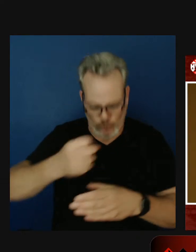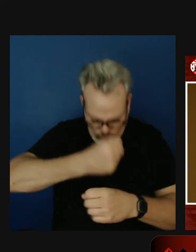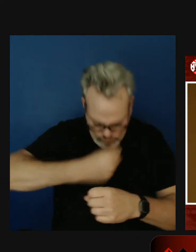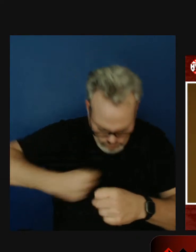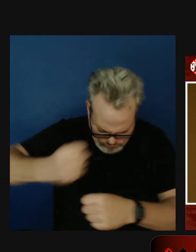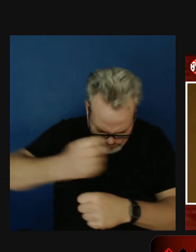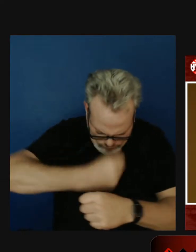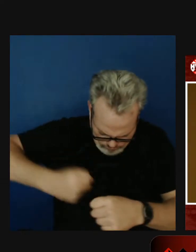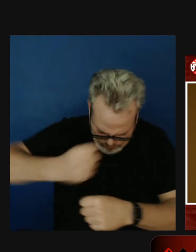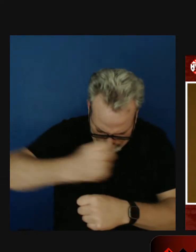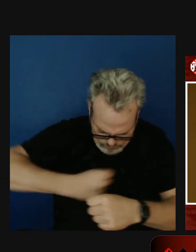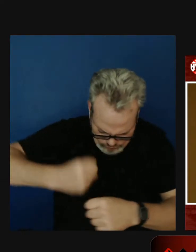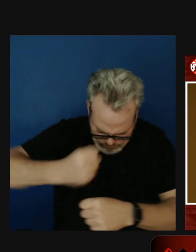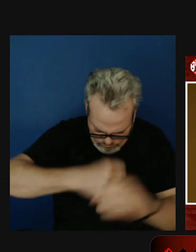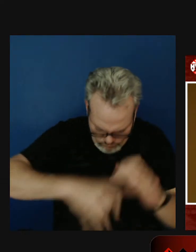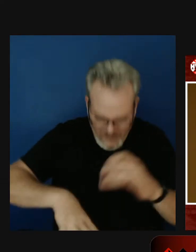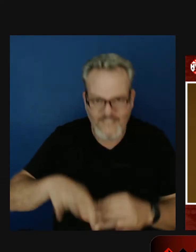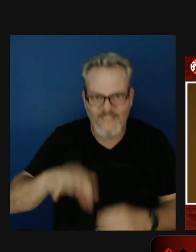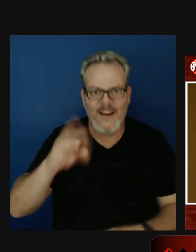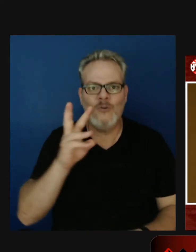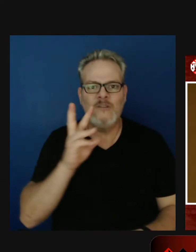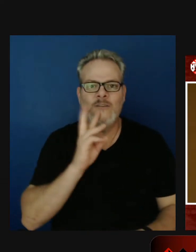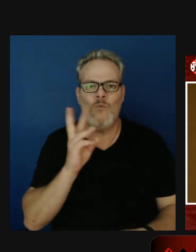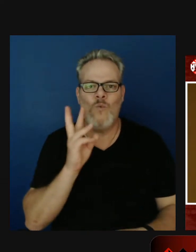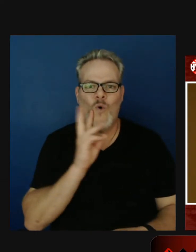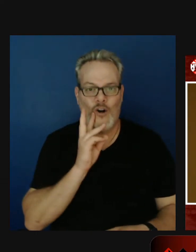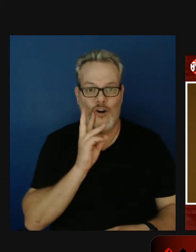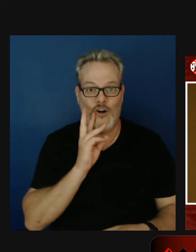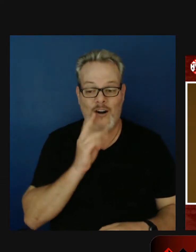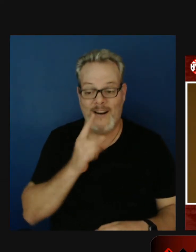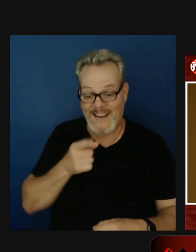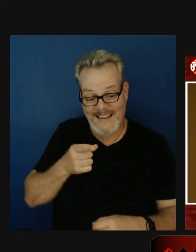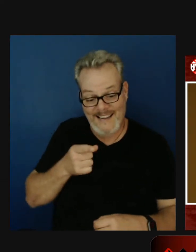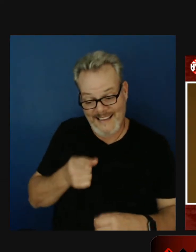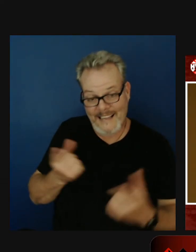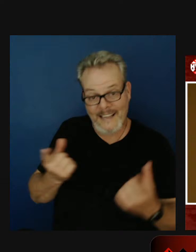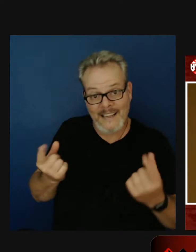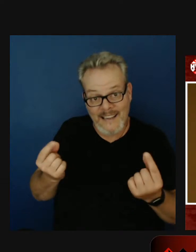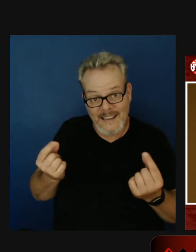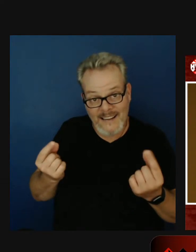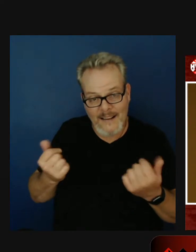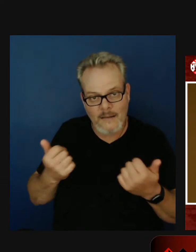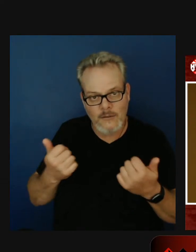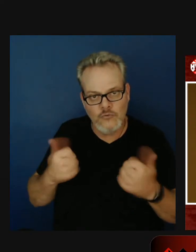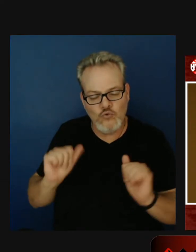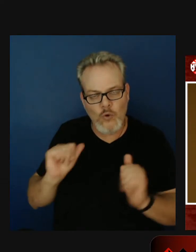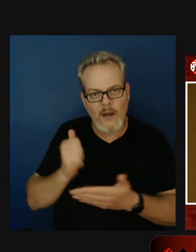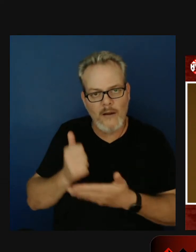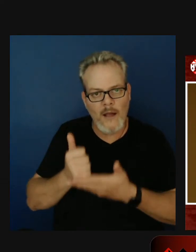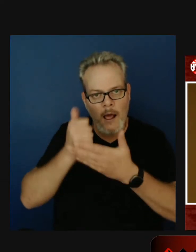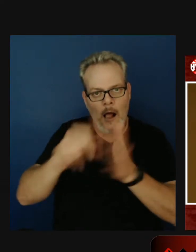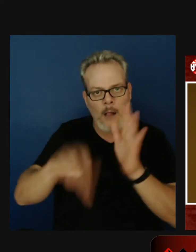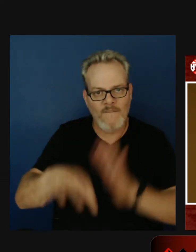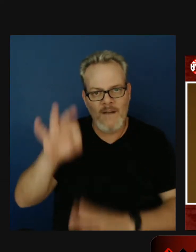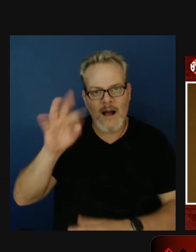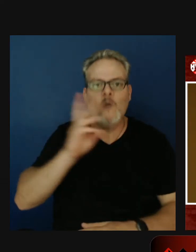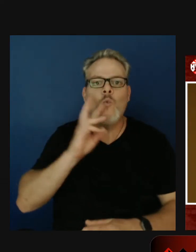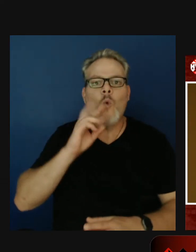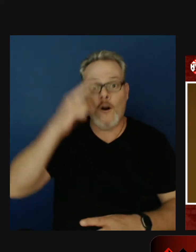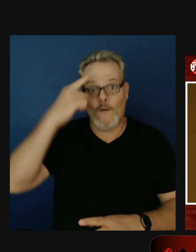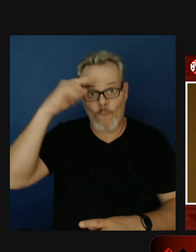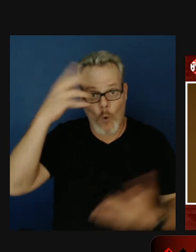And what he really came out to do, and why he was based in Pahala, was helping find water for the sugarcane